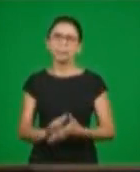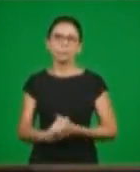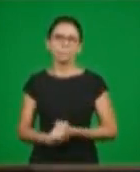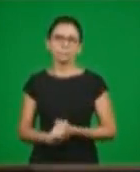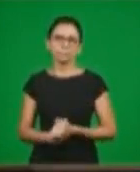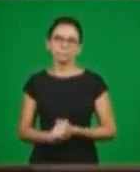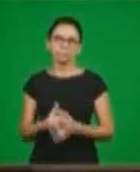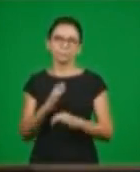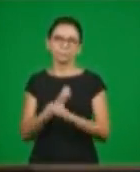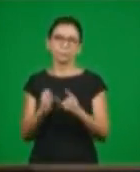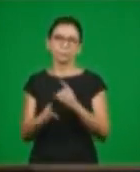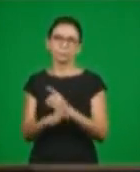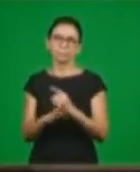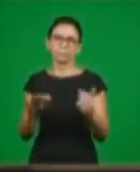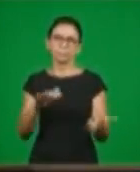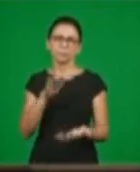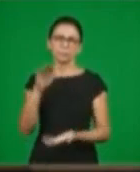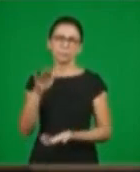So